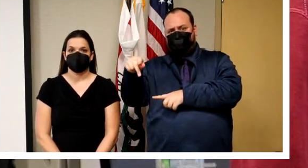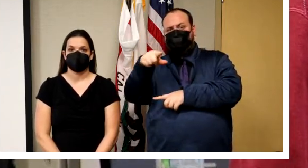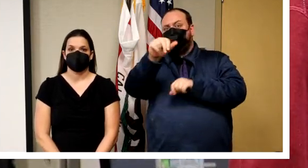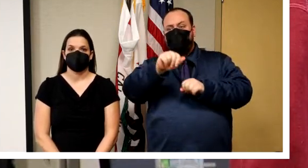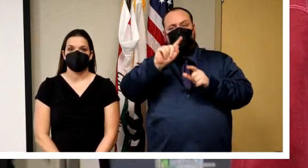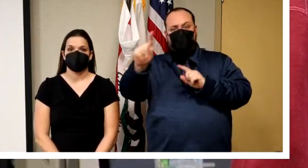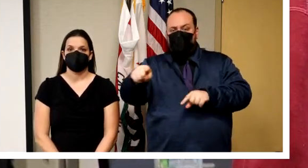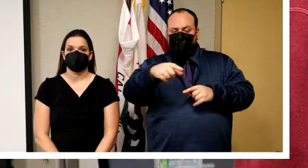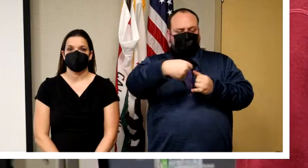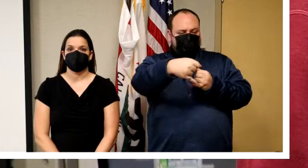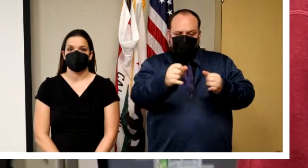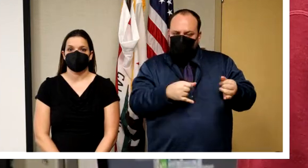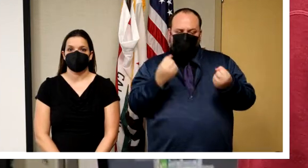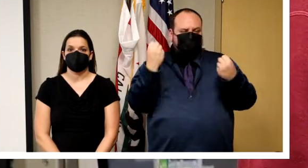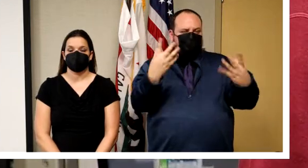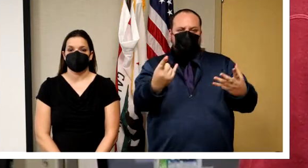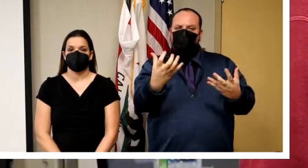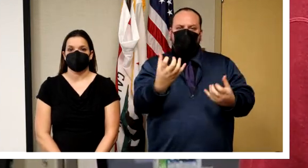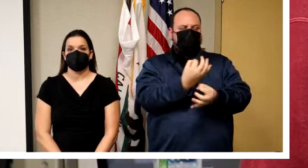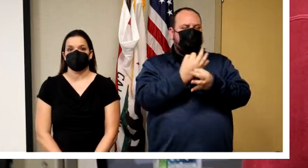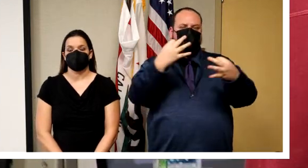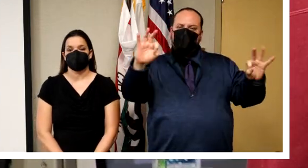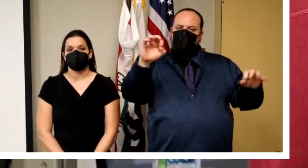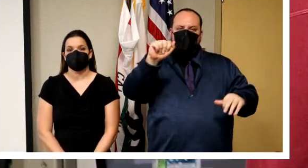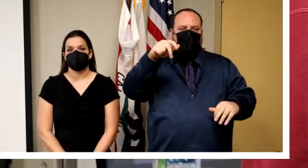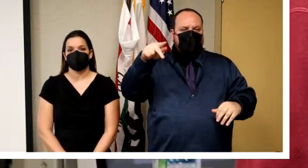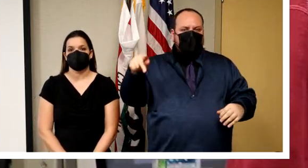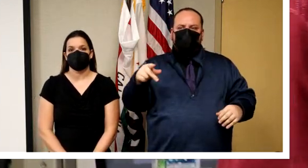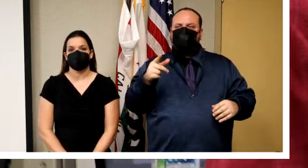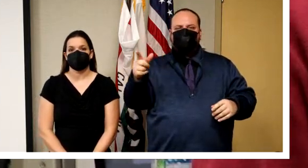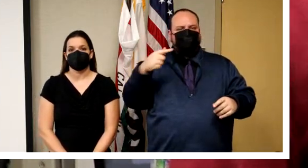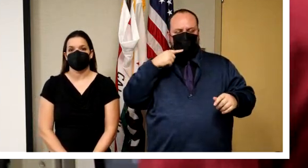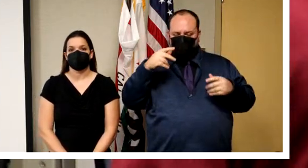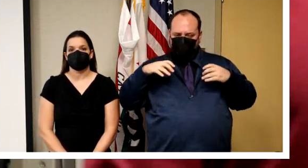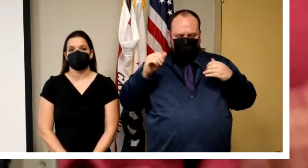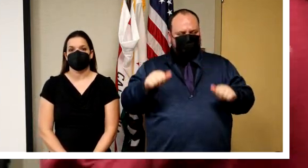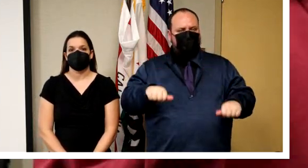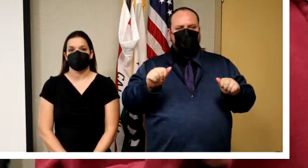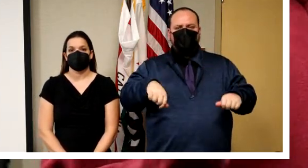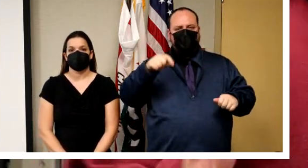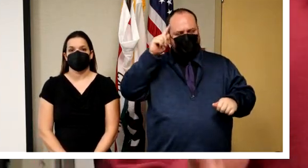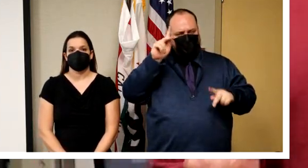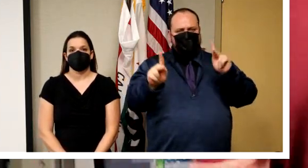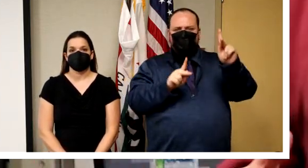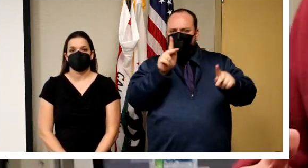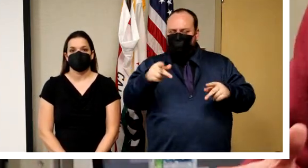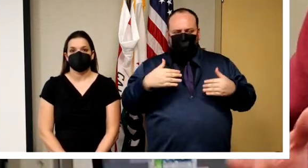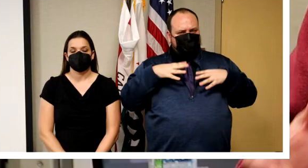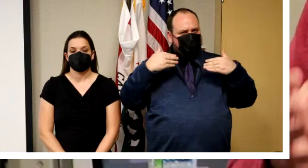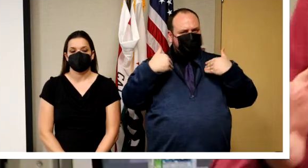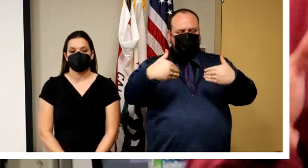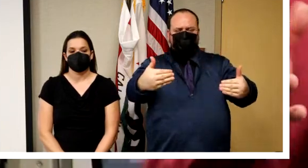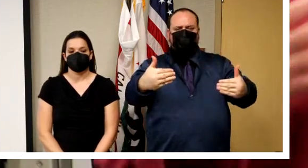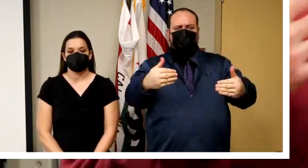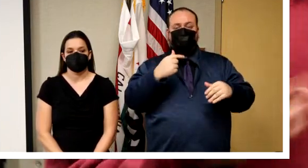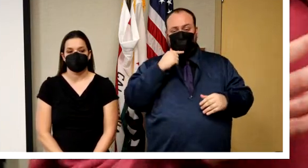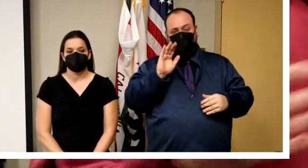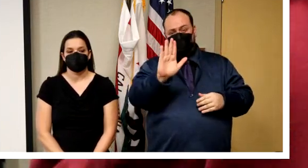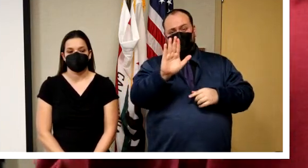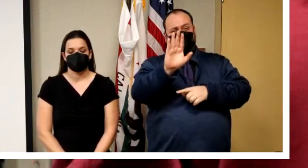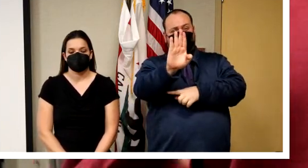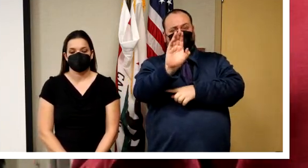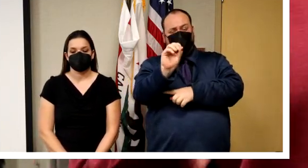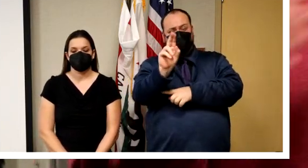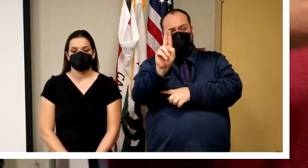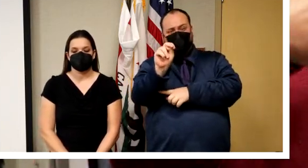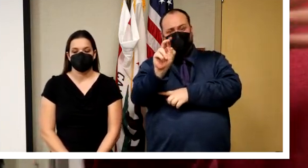really good. It's a free app that's available to the public. Here's the issue though. Your boundaries, which we had to work really